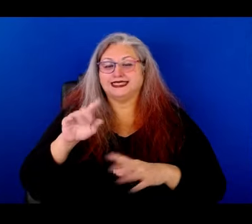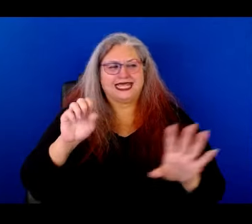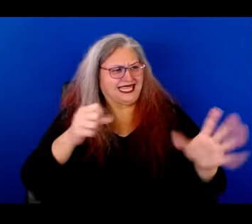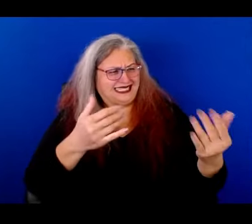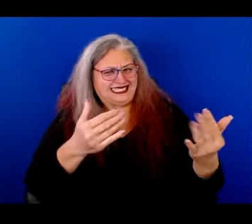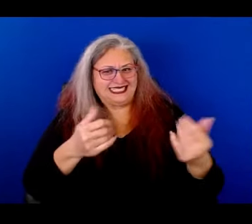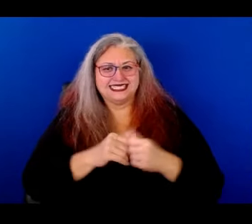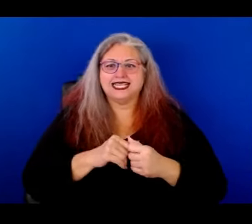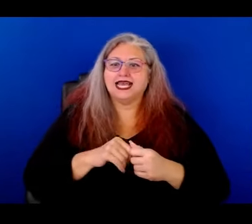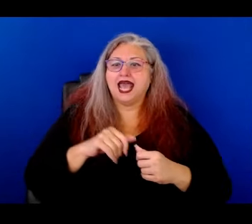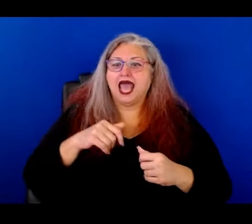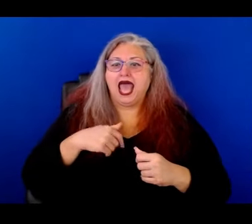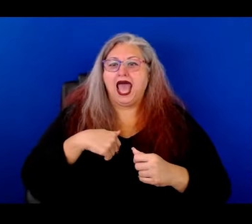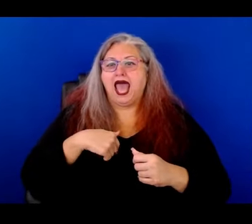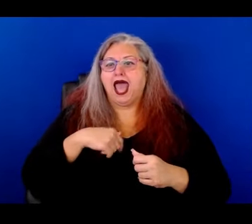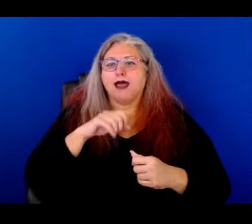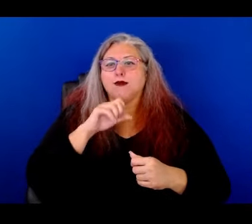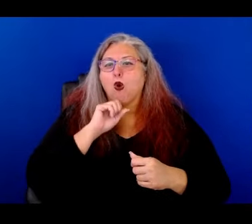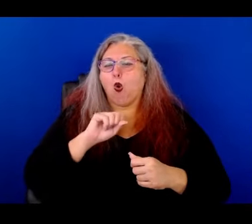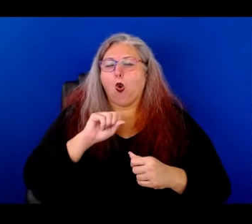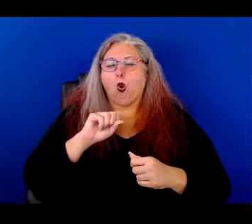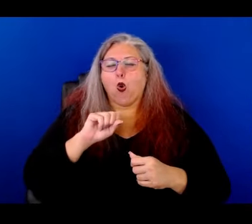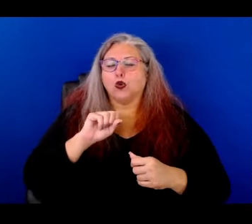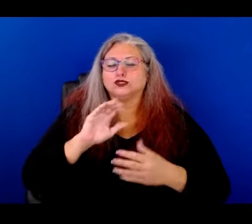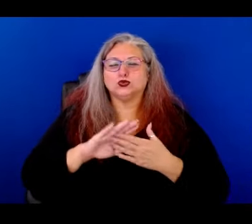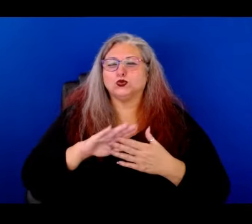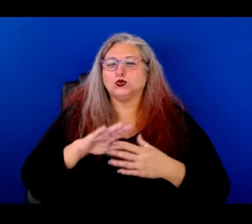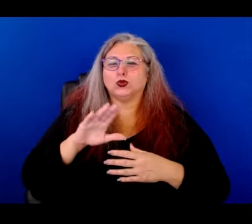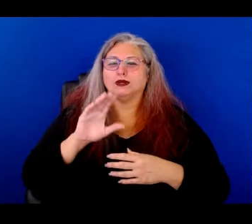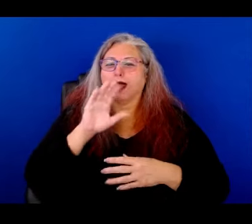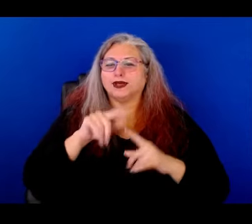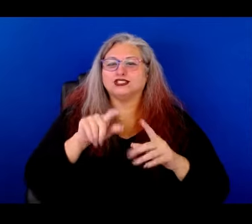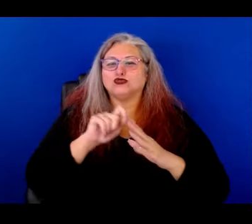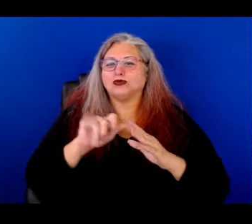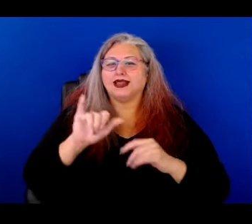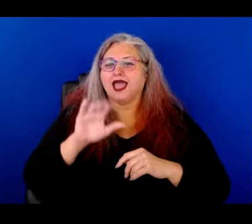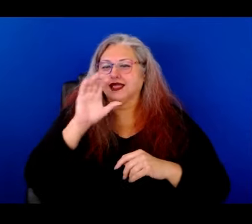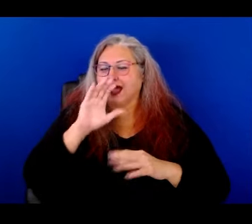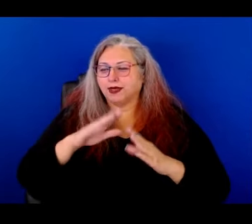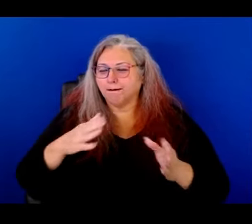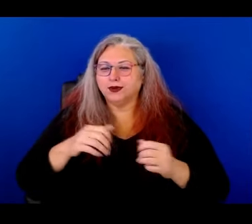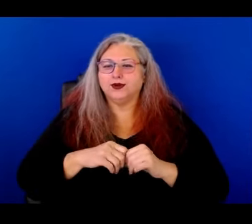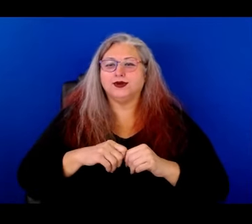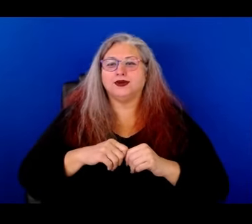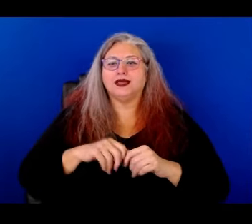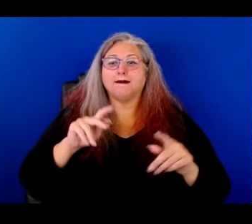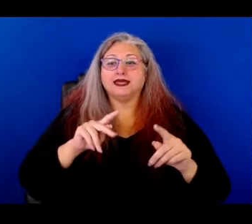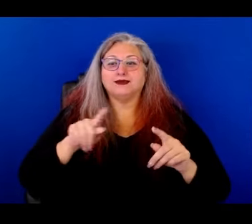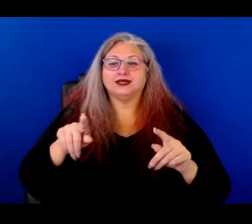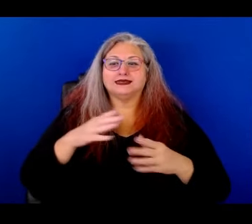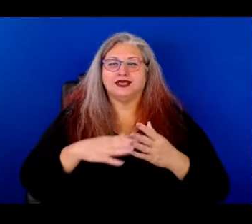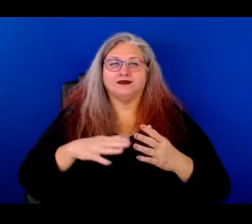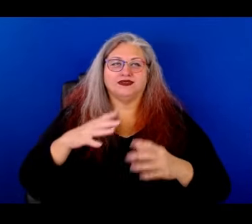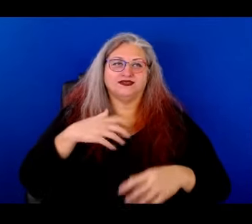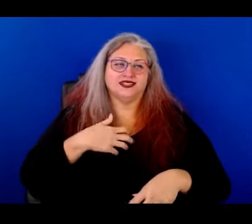yes. I'm an old school comic book fan. It's a comic book. It's written like a comic book. people who are